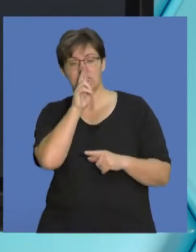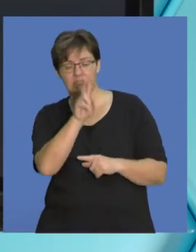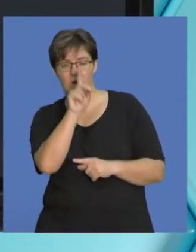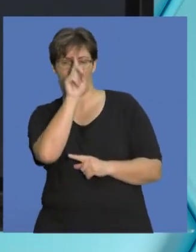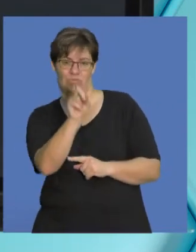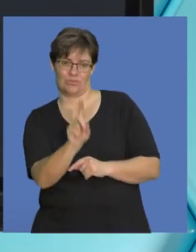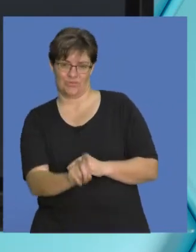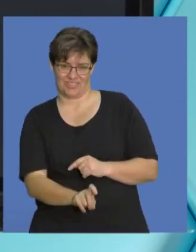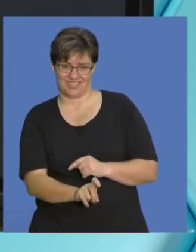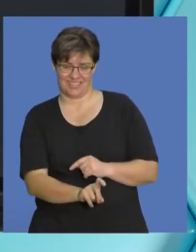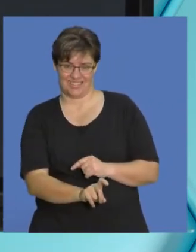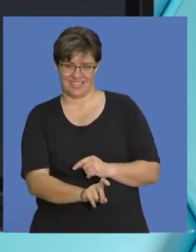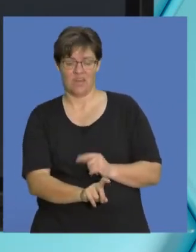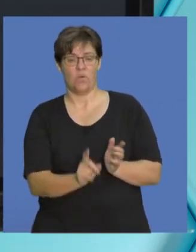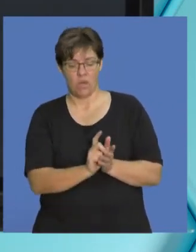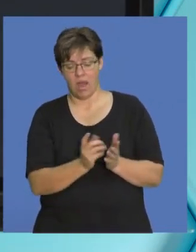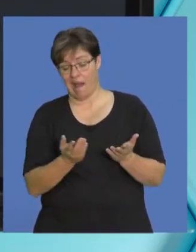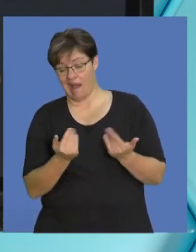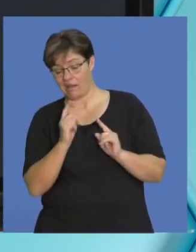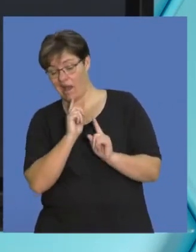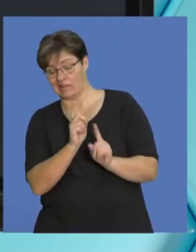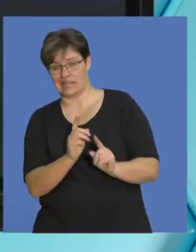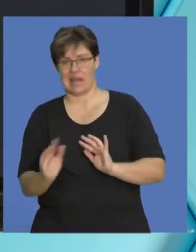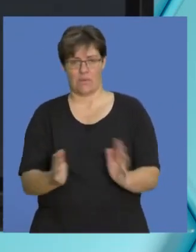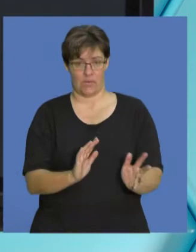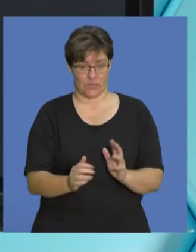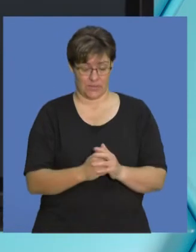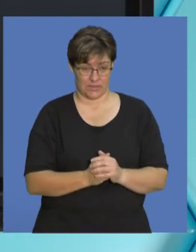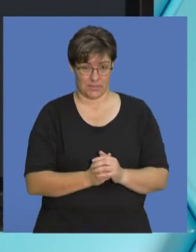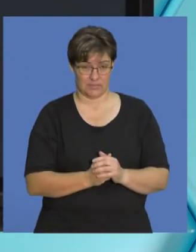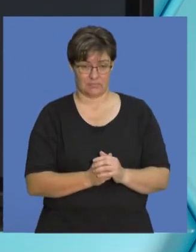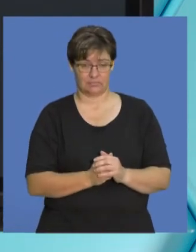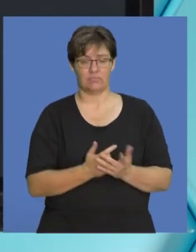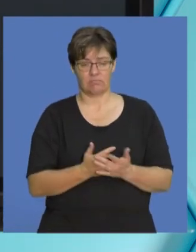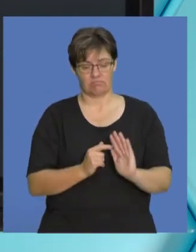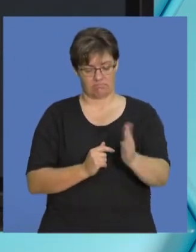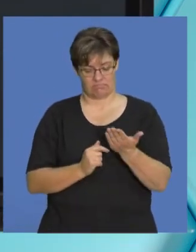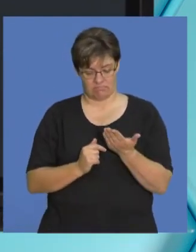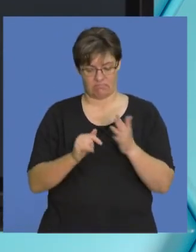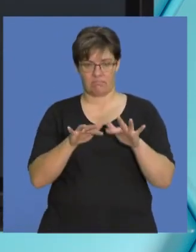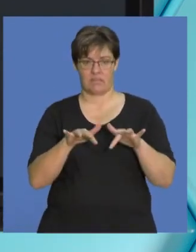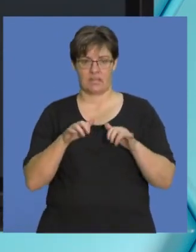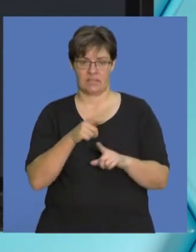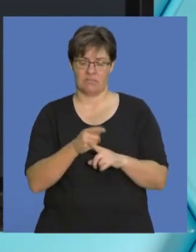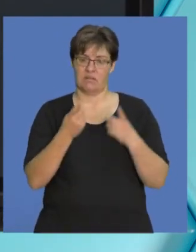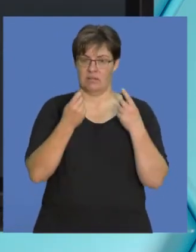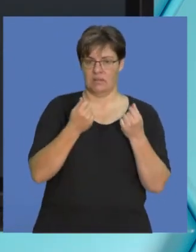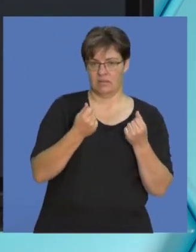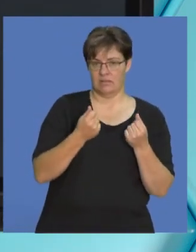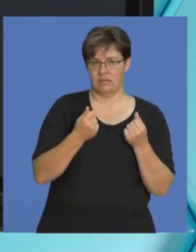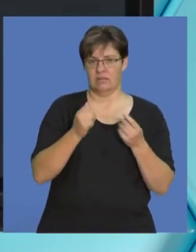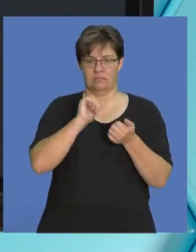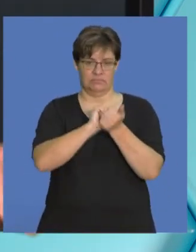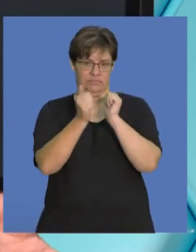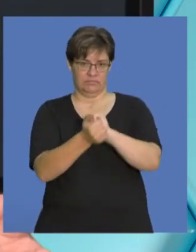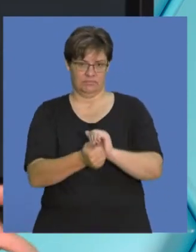of questions that we will be expected to actually answer whenever we are faced with